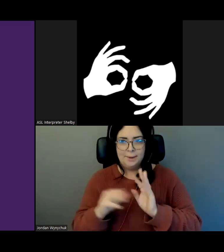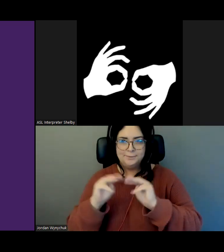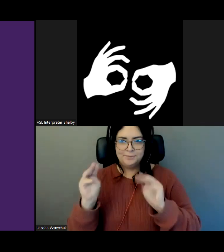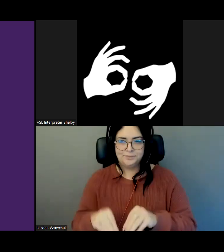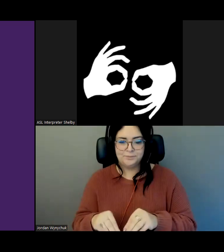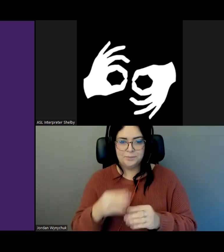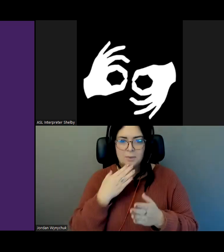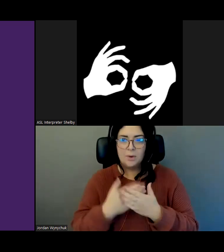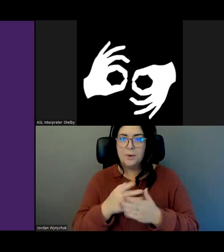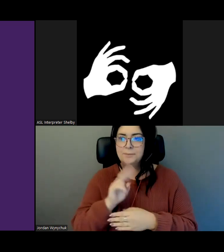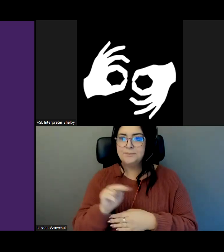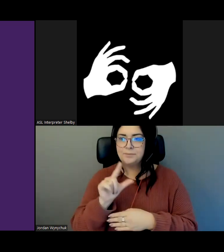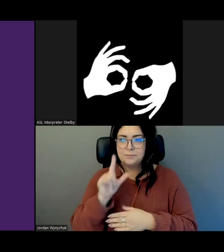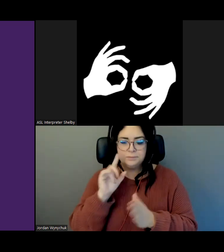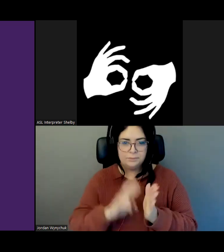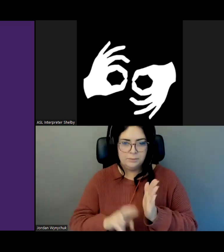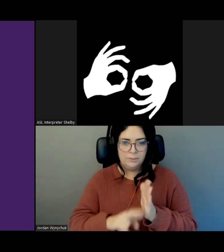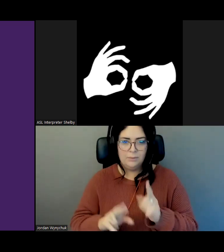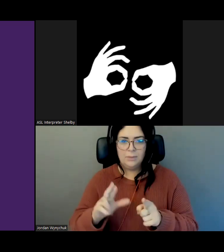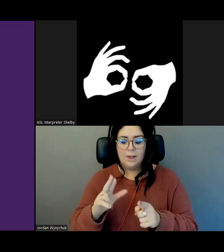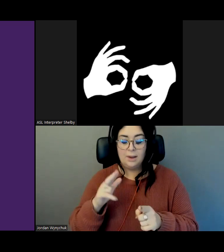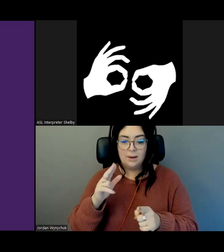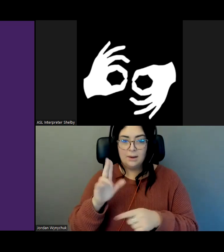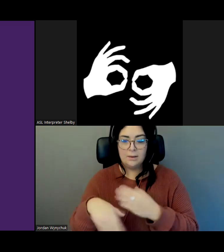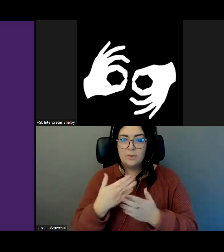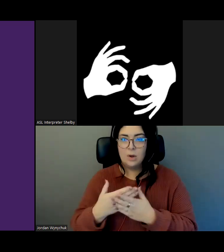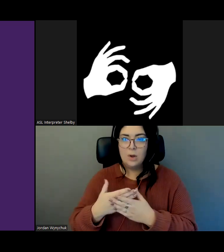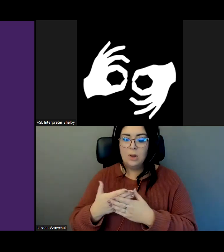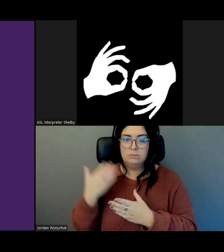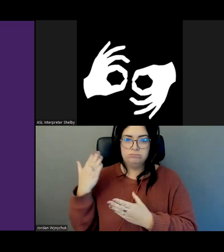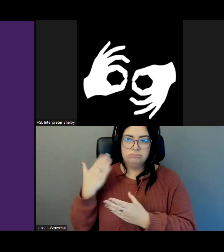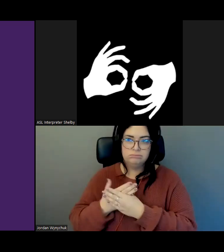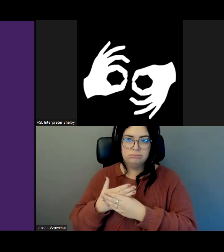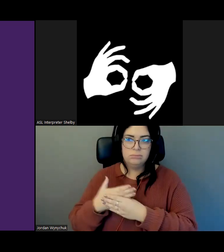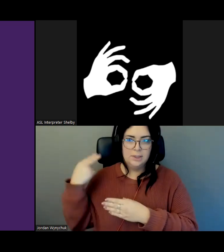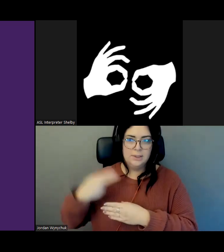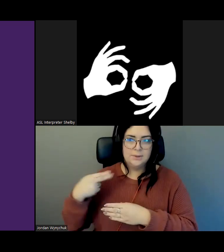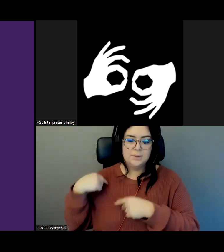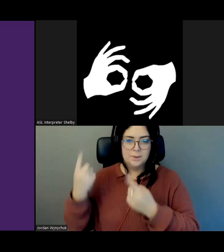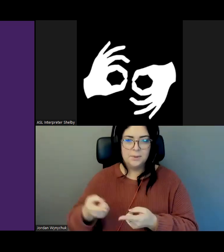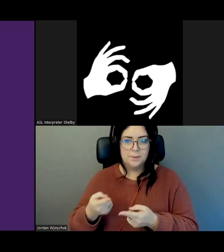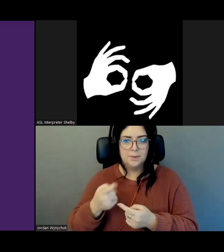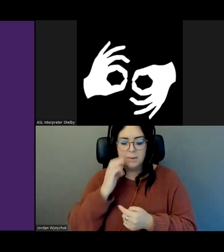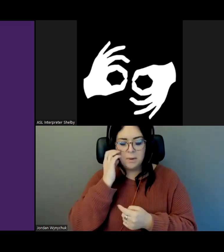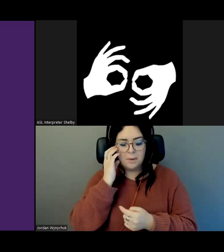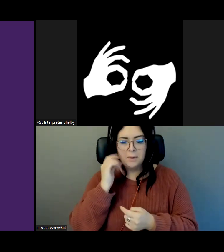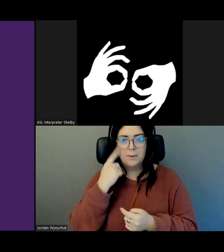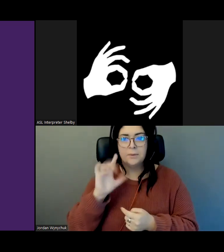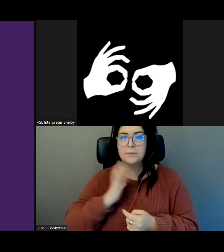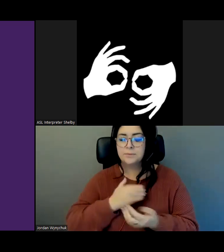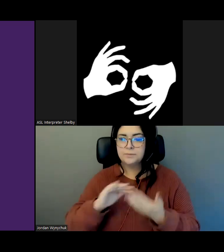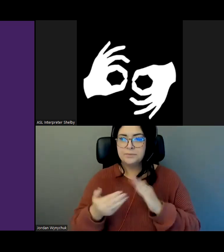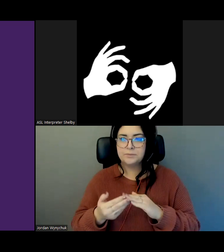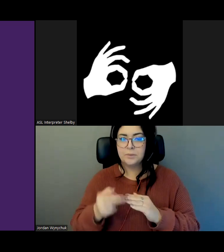Initiative. They have a whole archive on our community. They're on social media as well. They do amazing